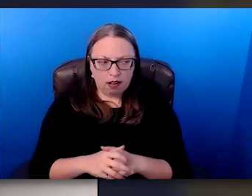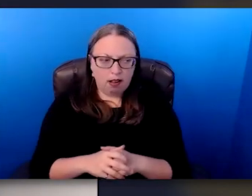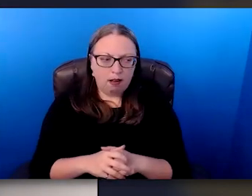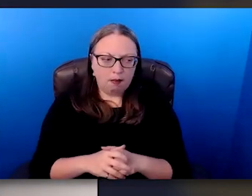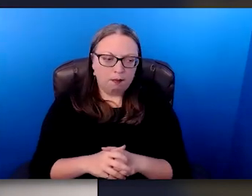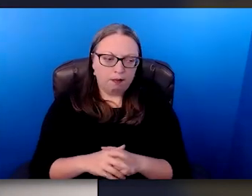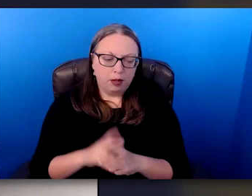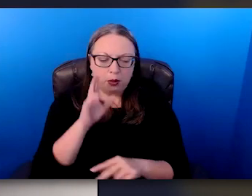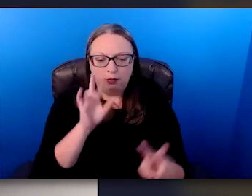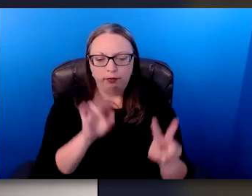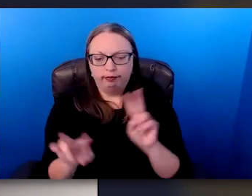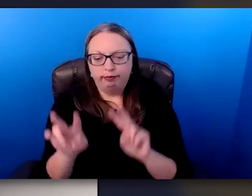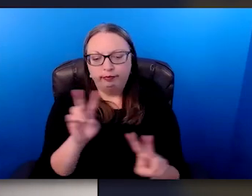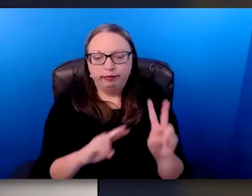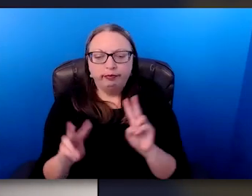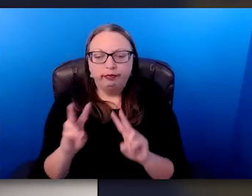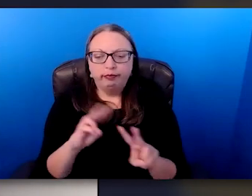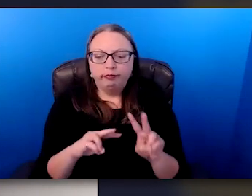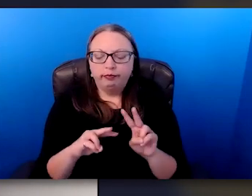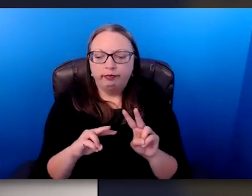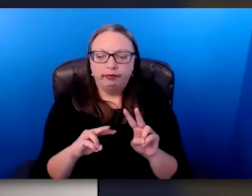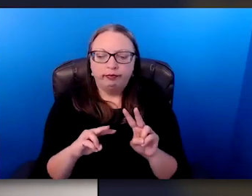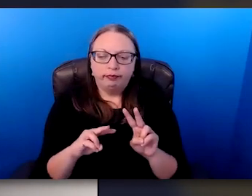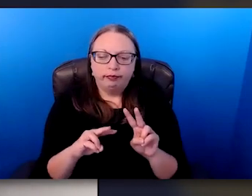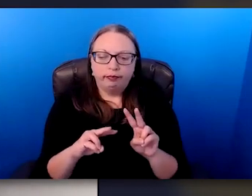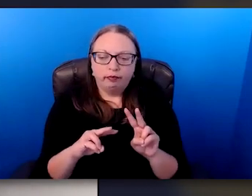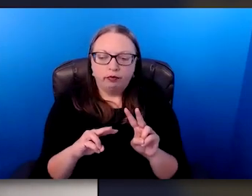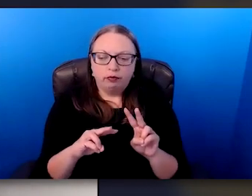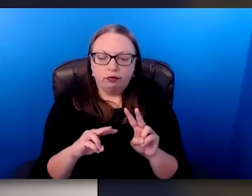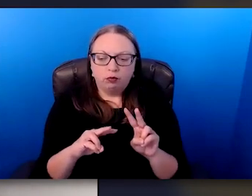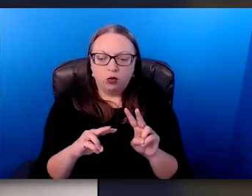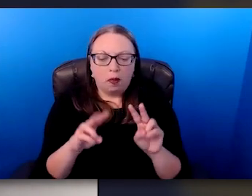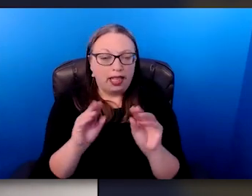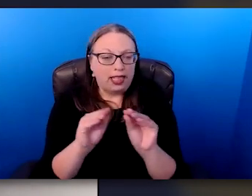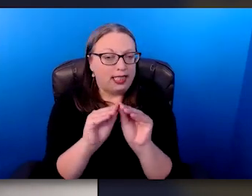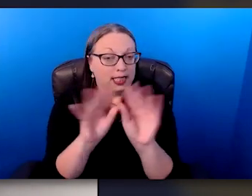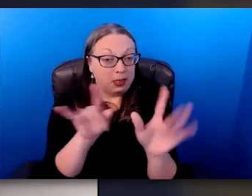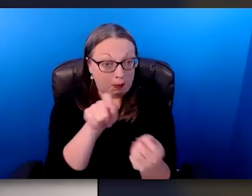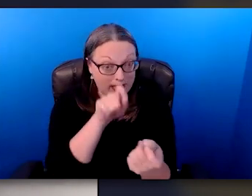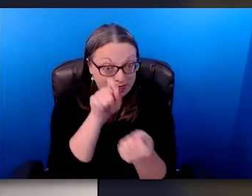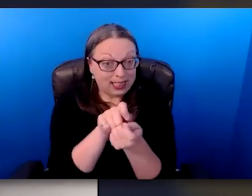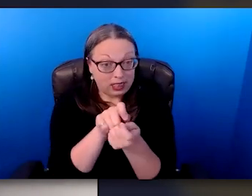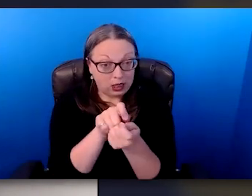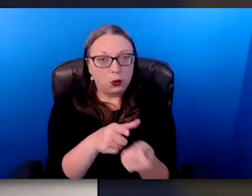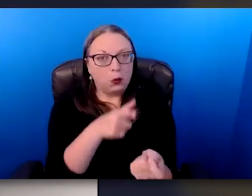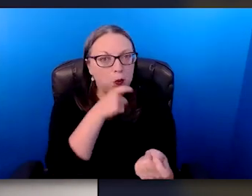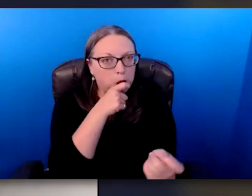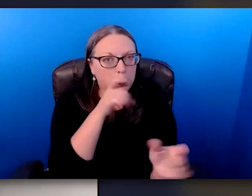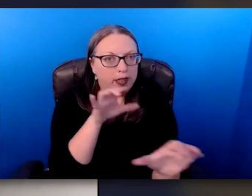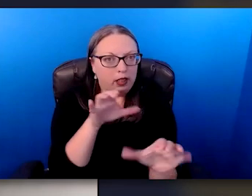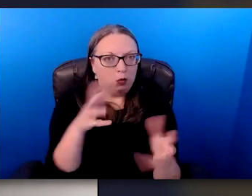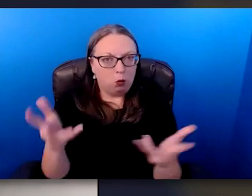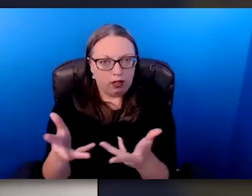to look at the, you know, so that it's really explicit, like who did what.